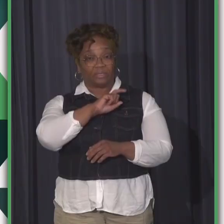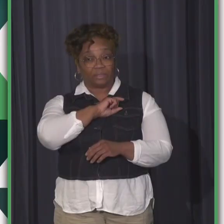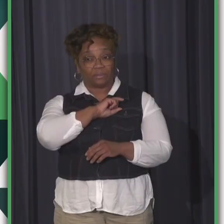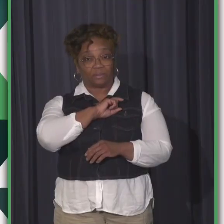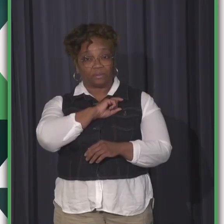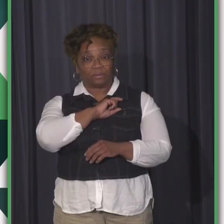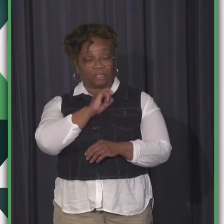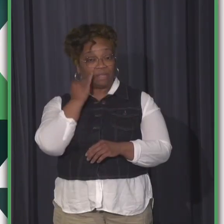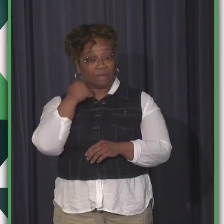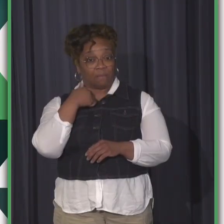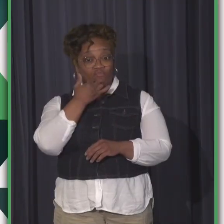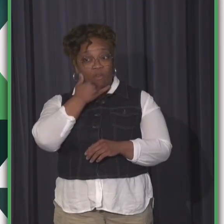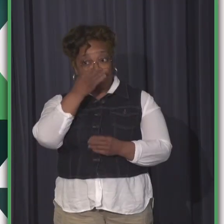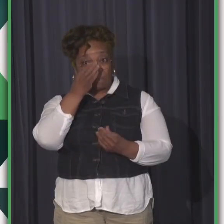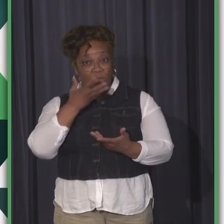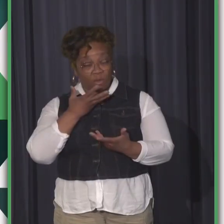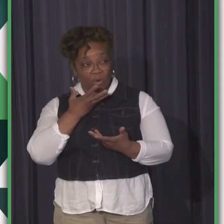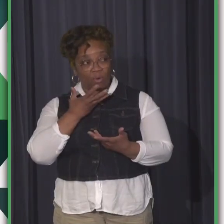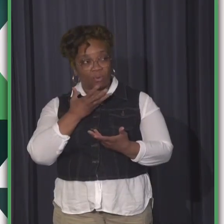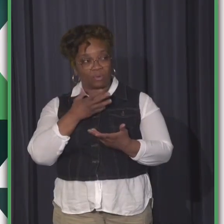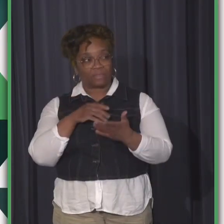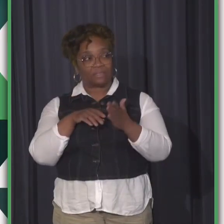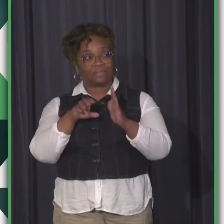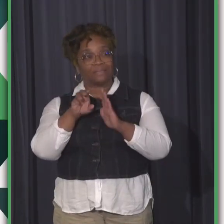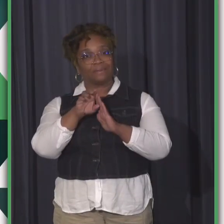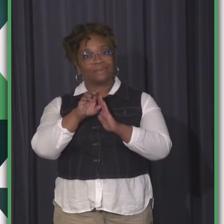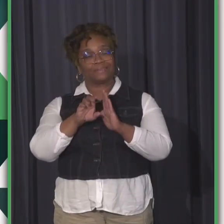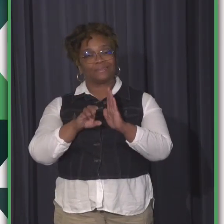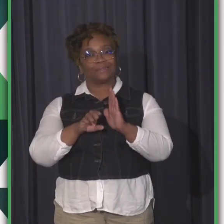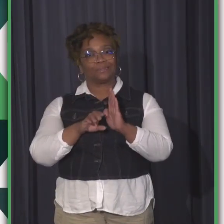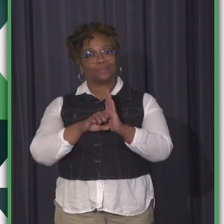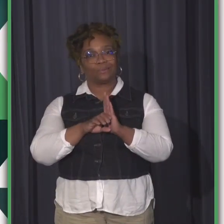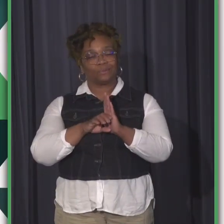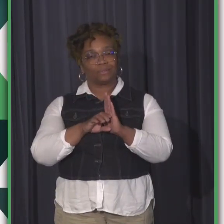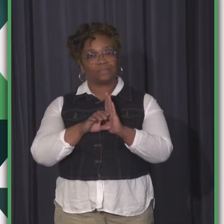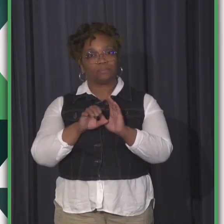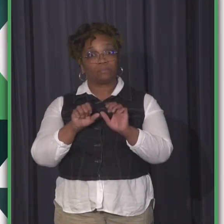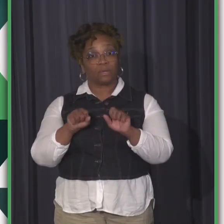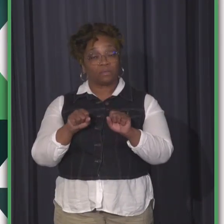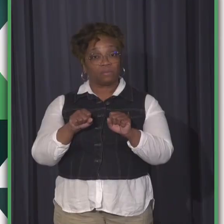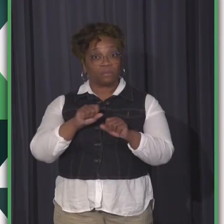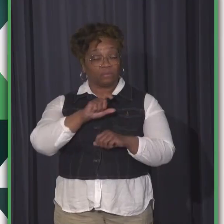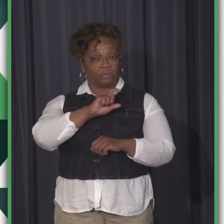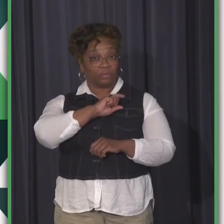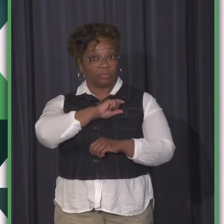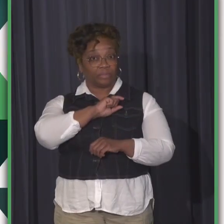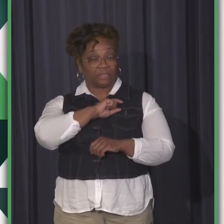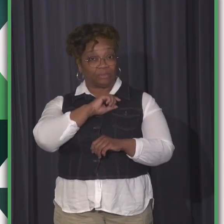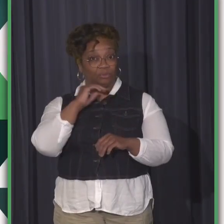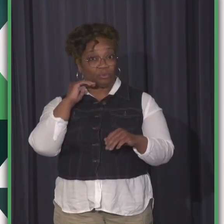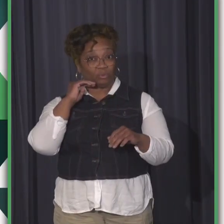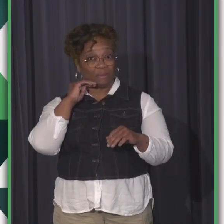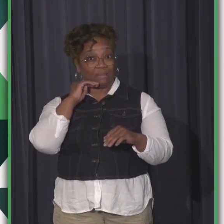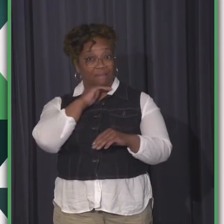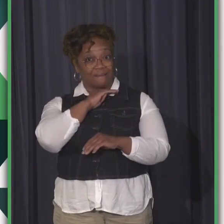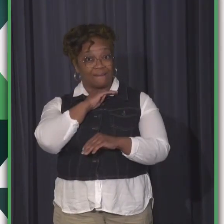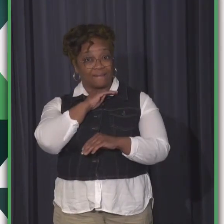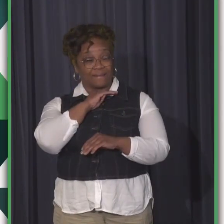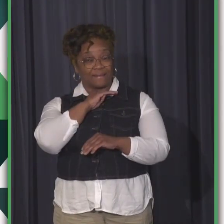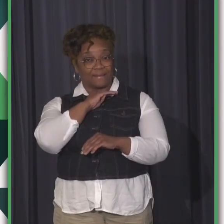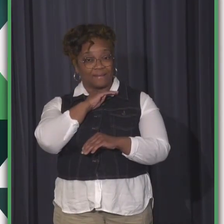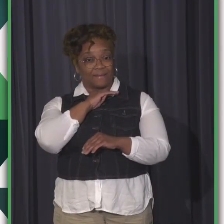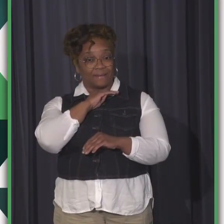is constitutionally able for police officers to lie